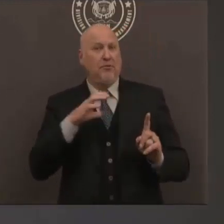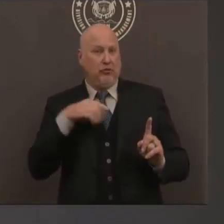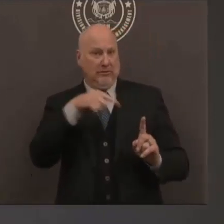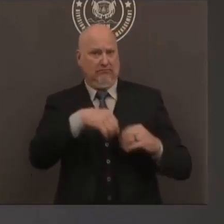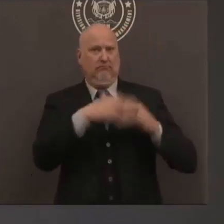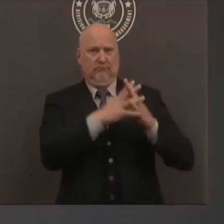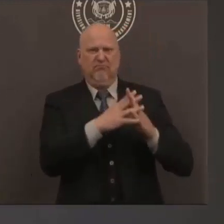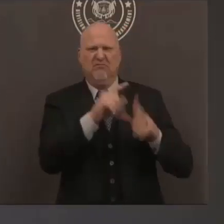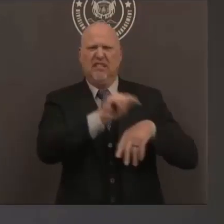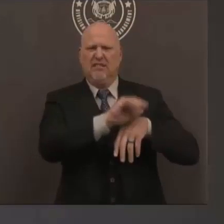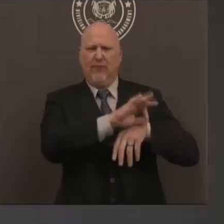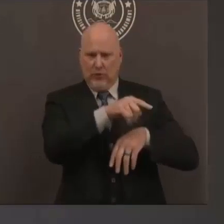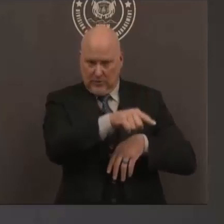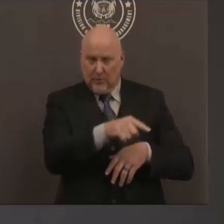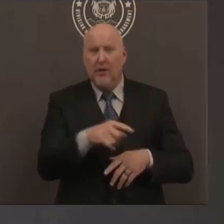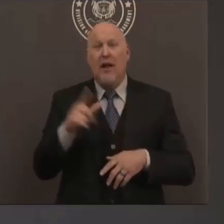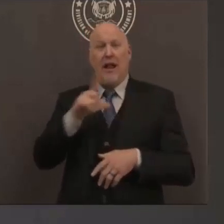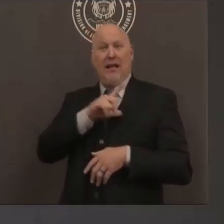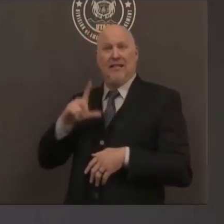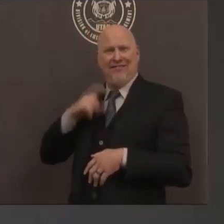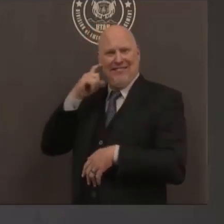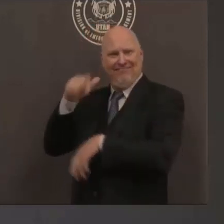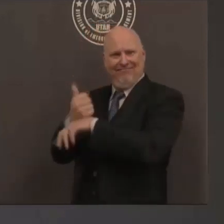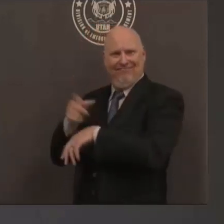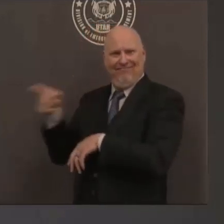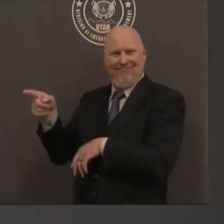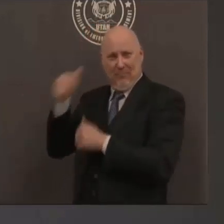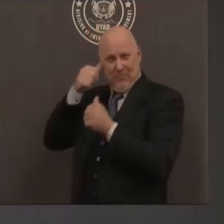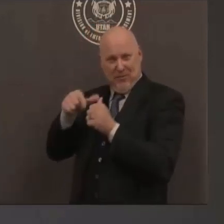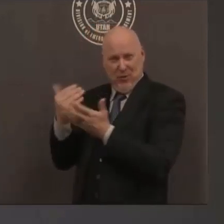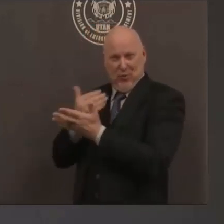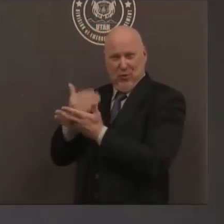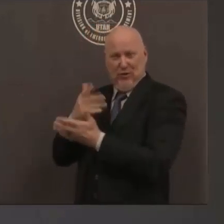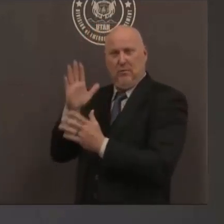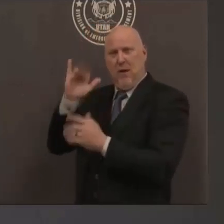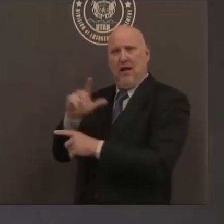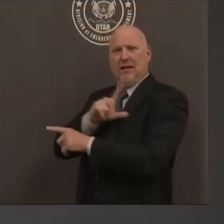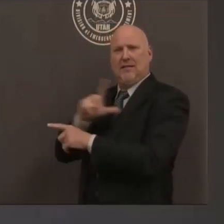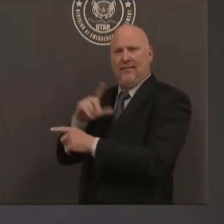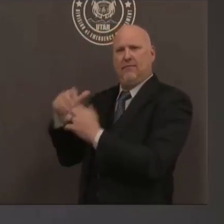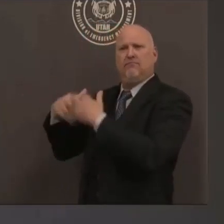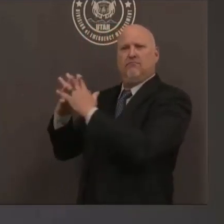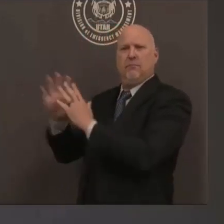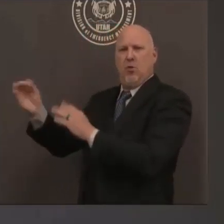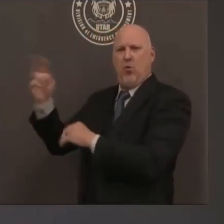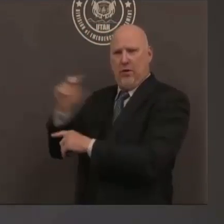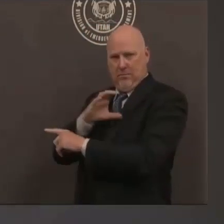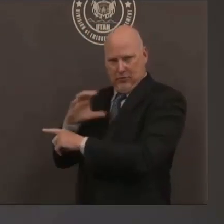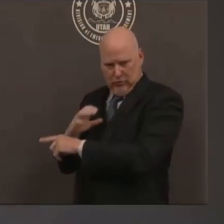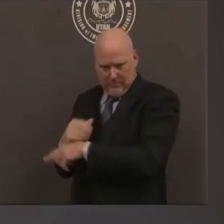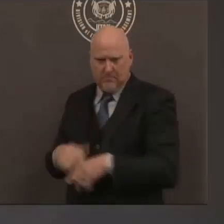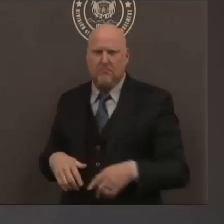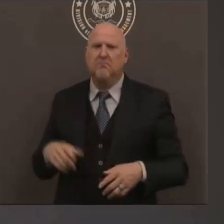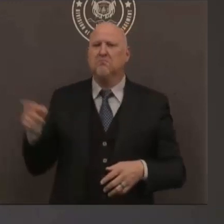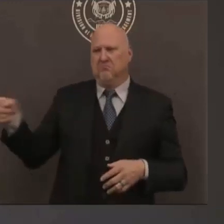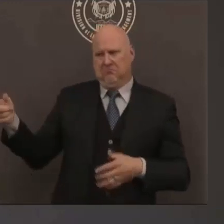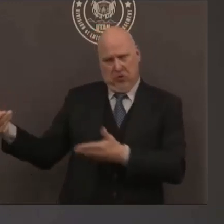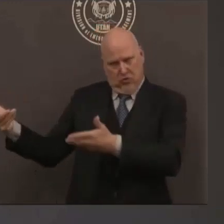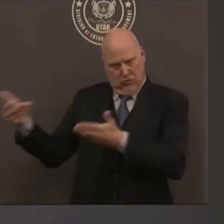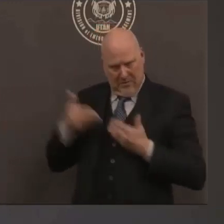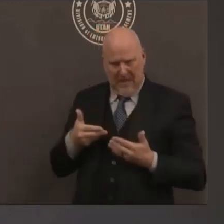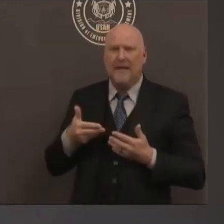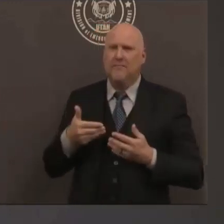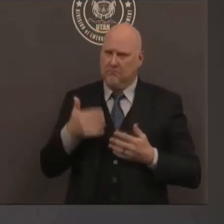allows us to have additional detailed discussion. And I've received that recommendation here just a couple of days ago. That recommendation is now